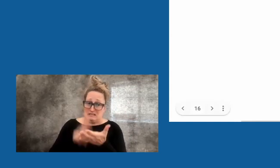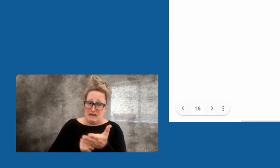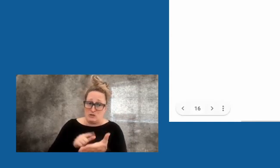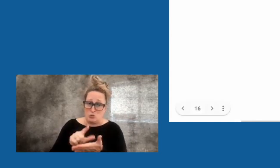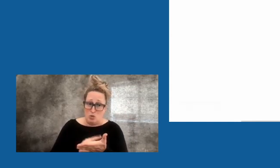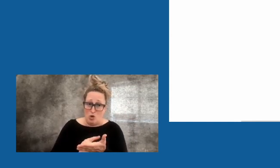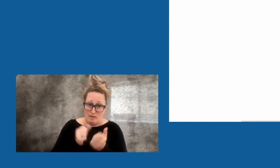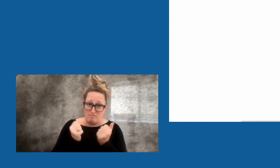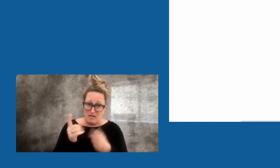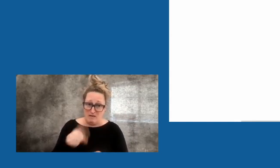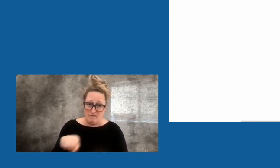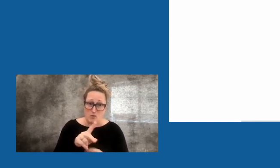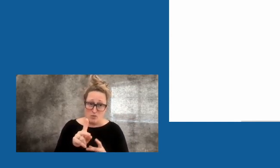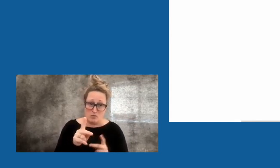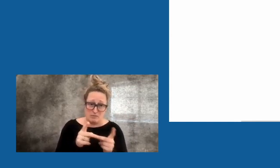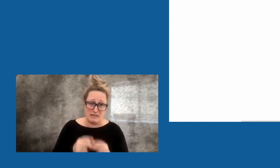those places.